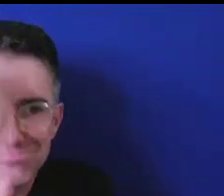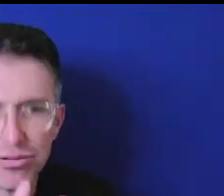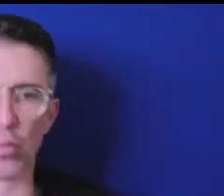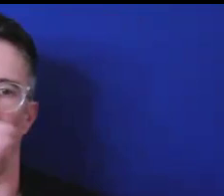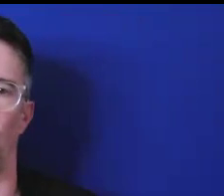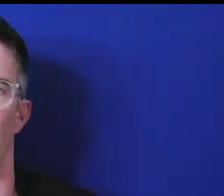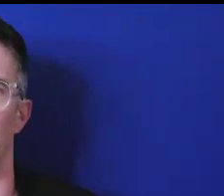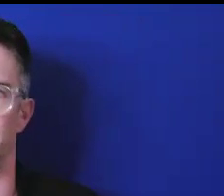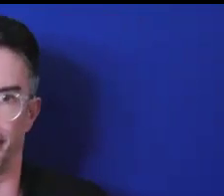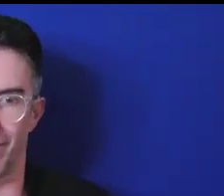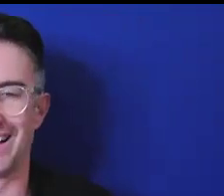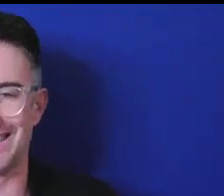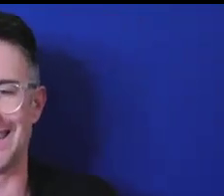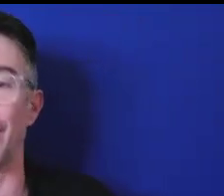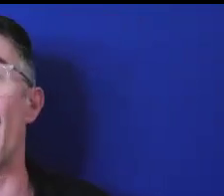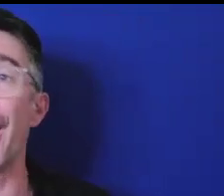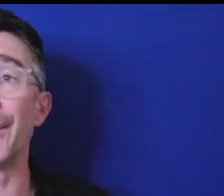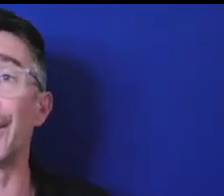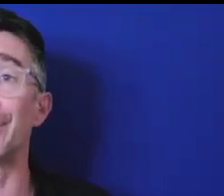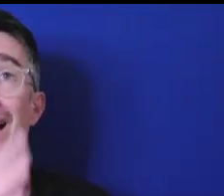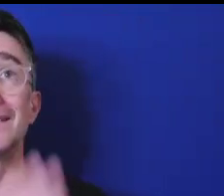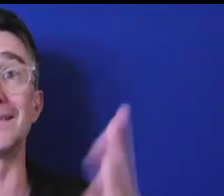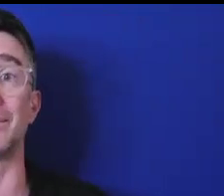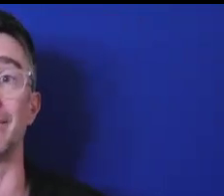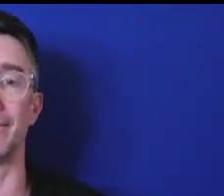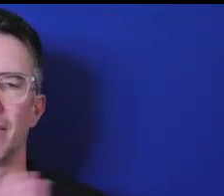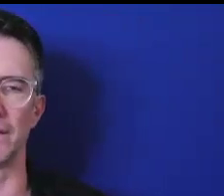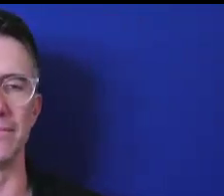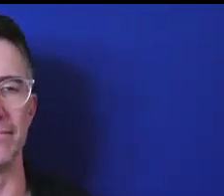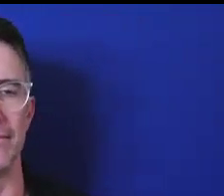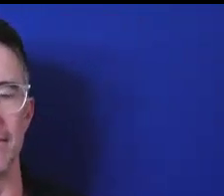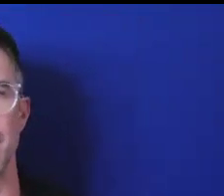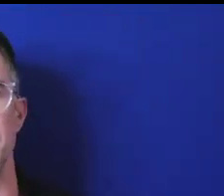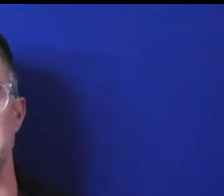Thank you very much. Cheikh, any concluding elements?